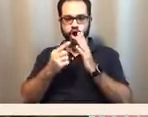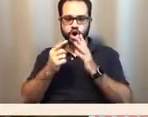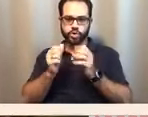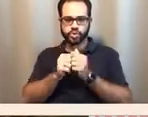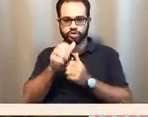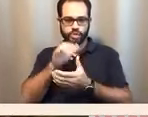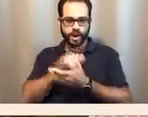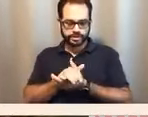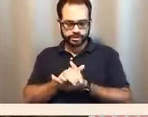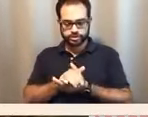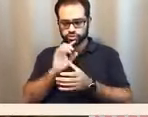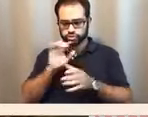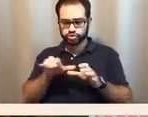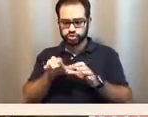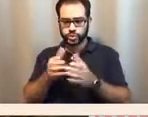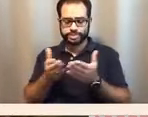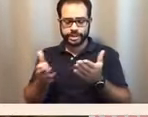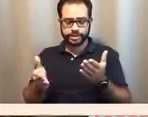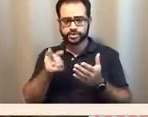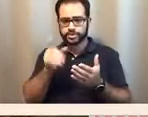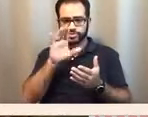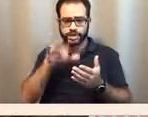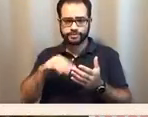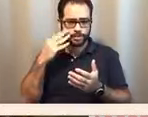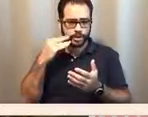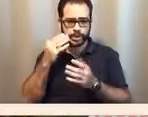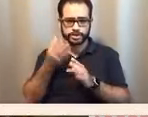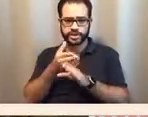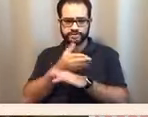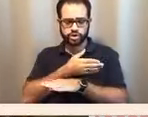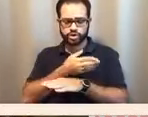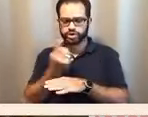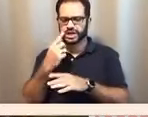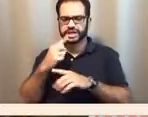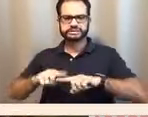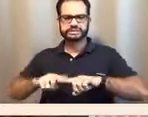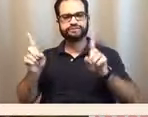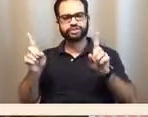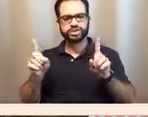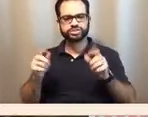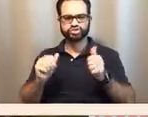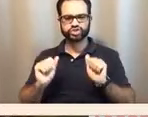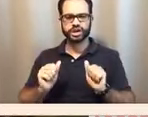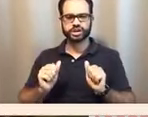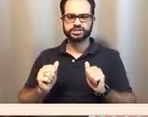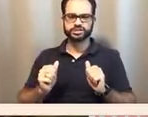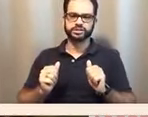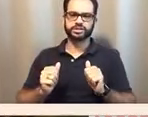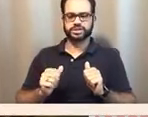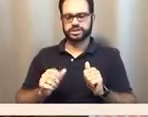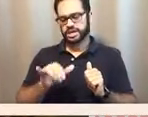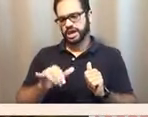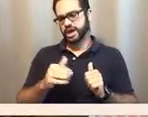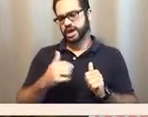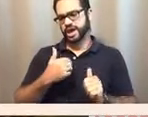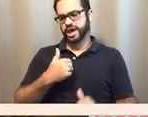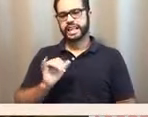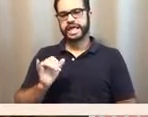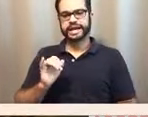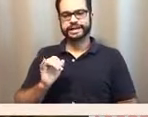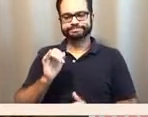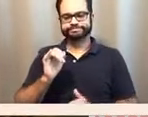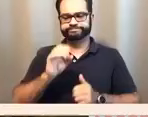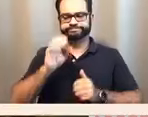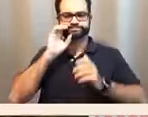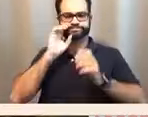imagine when you do before. Do something differently. And give the illustration.